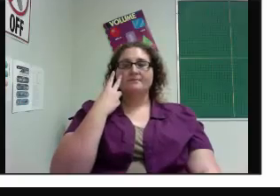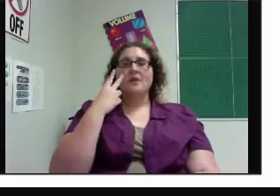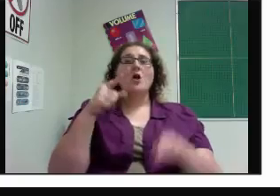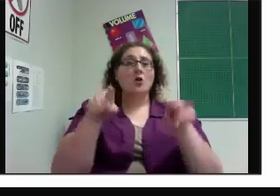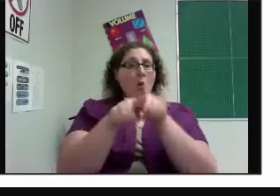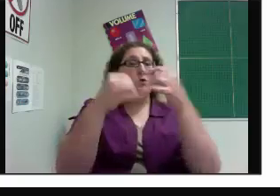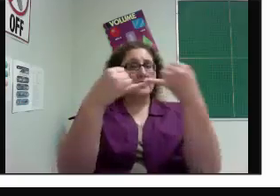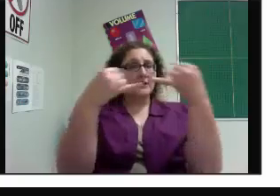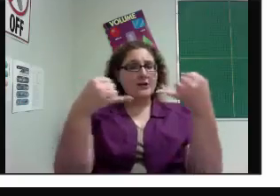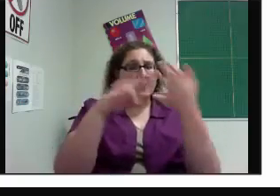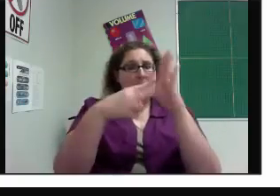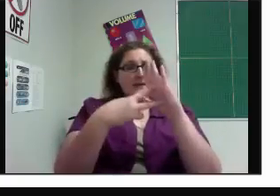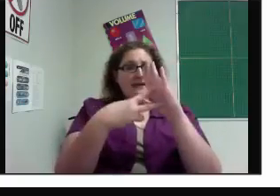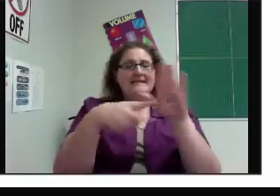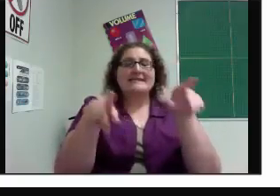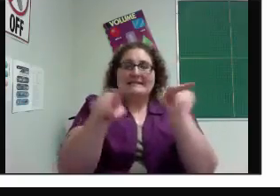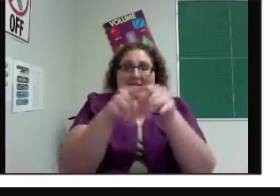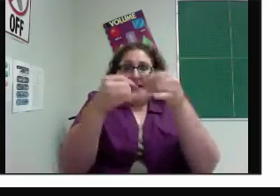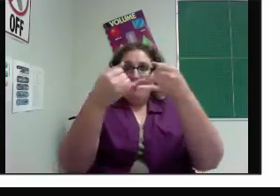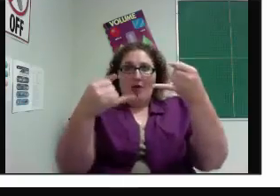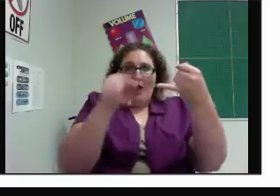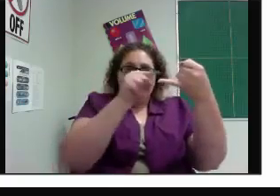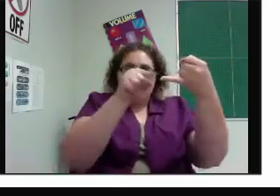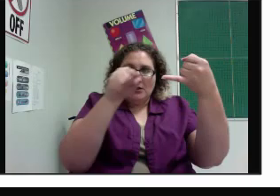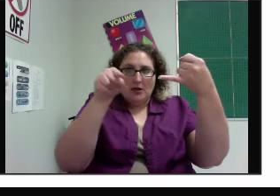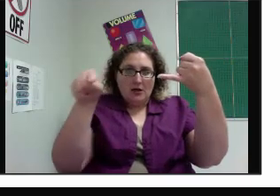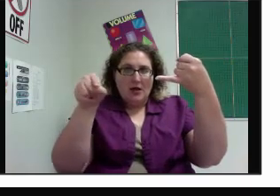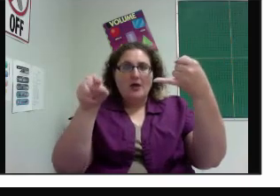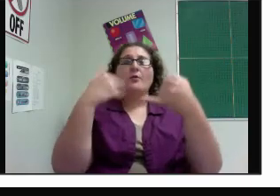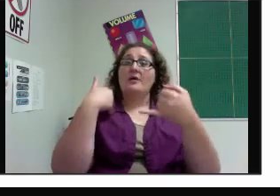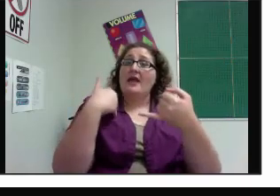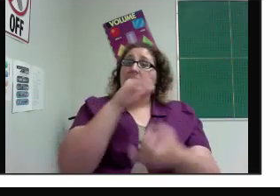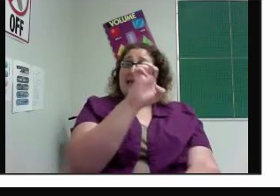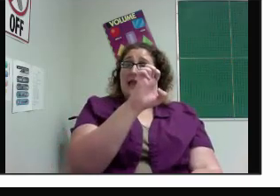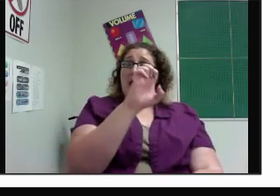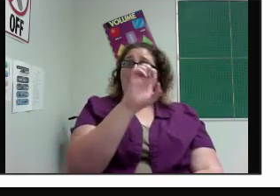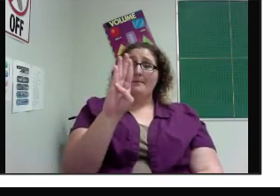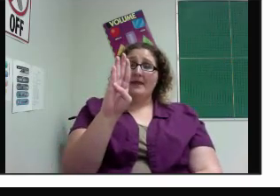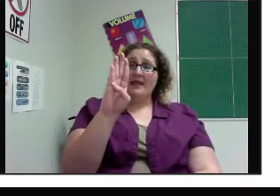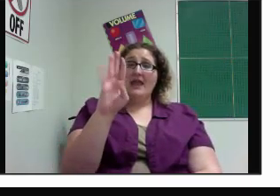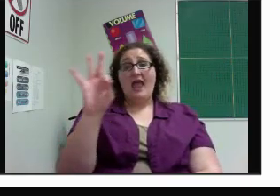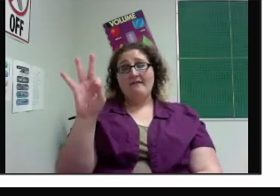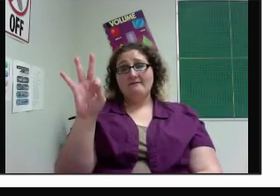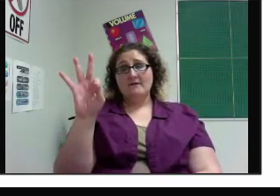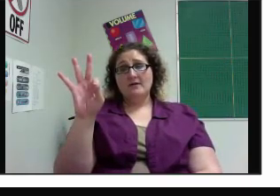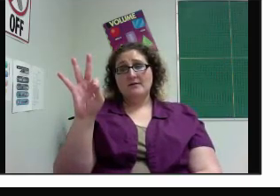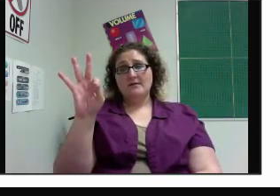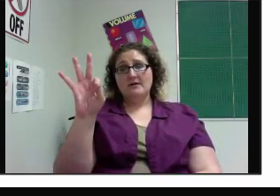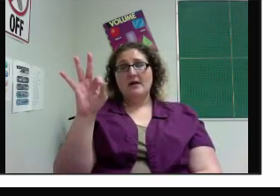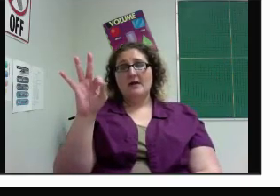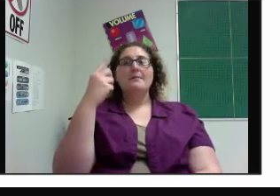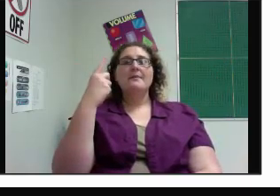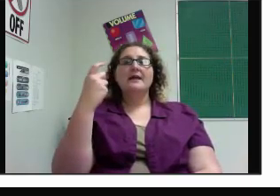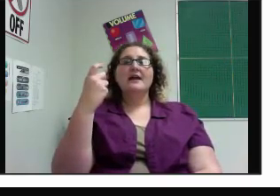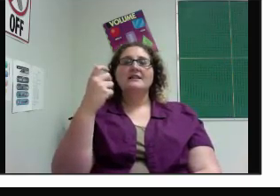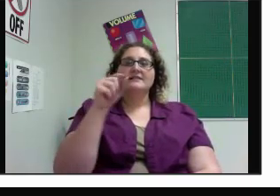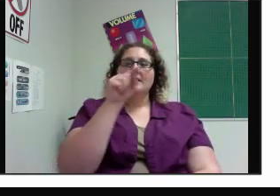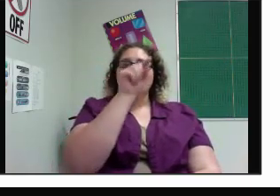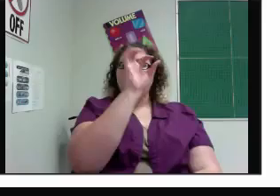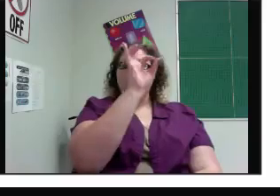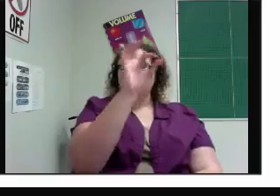And so we could have, let's see, collinear means that they're all on the same line. We